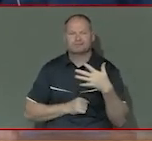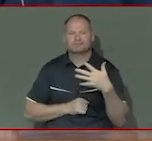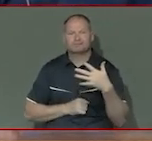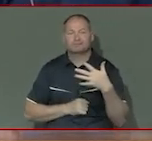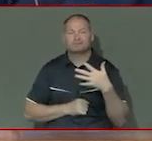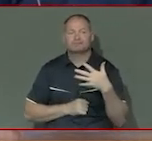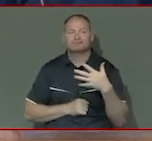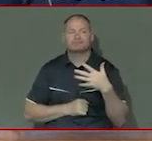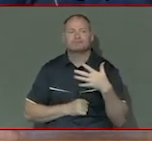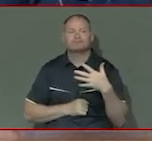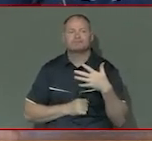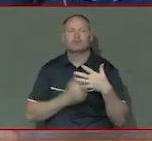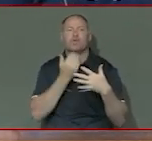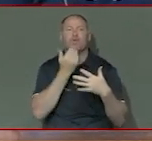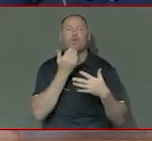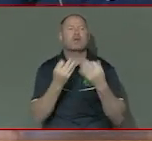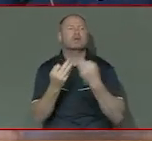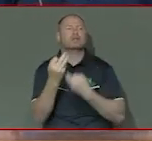Who can help me?